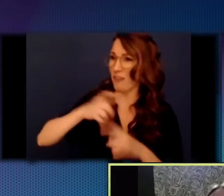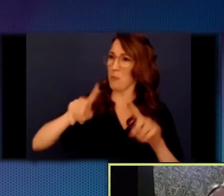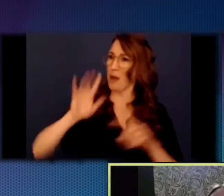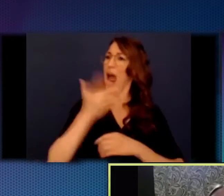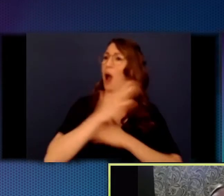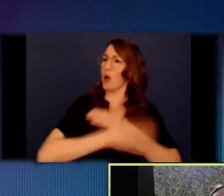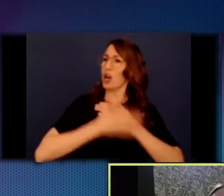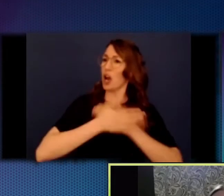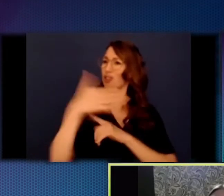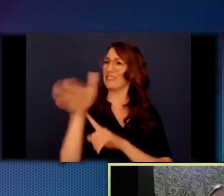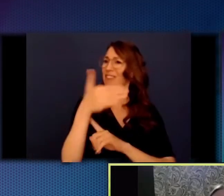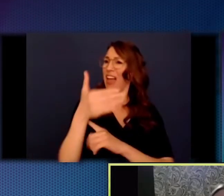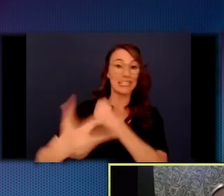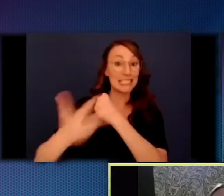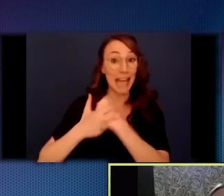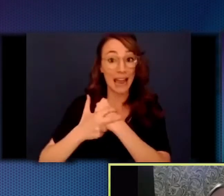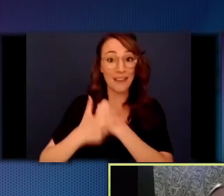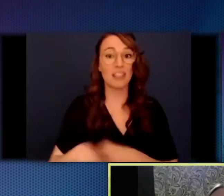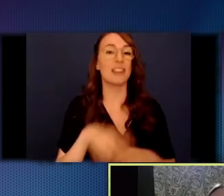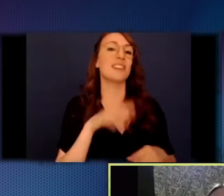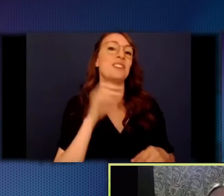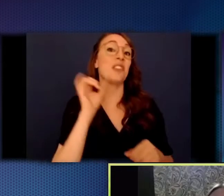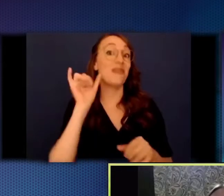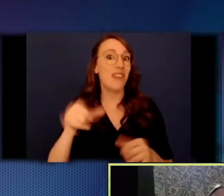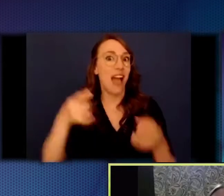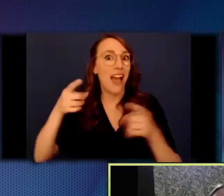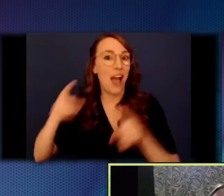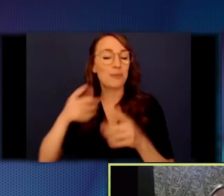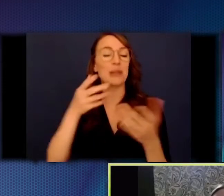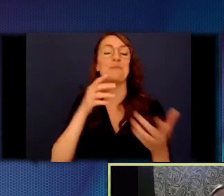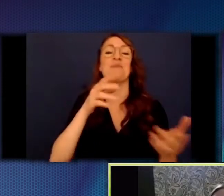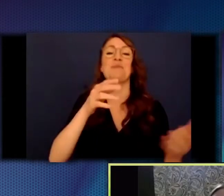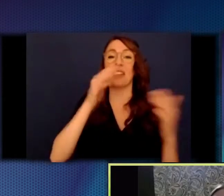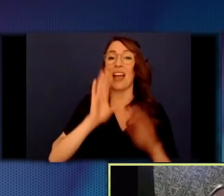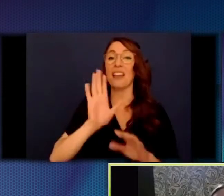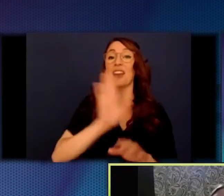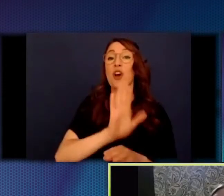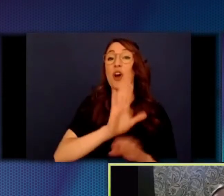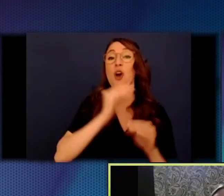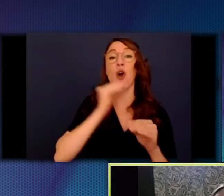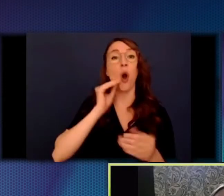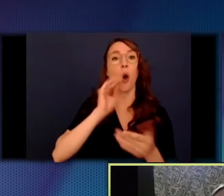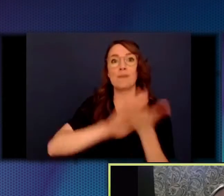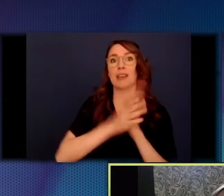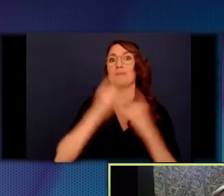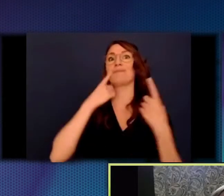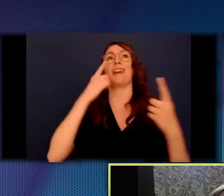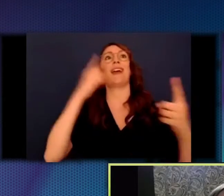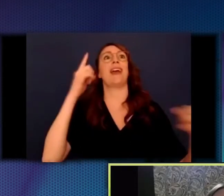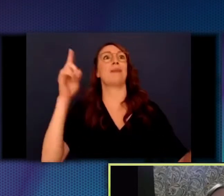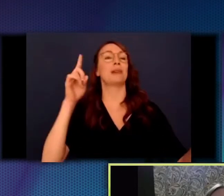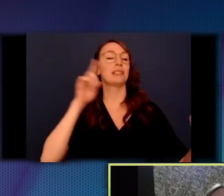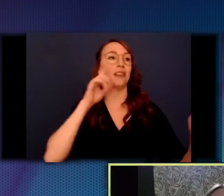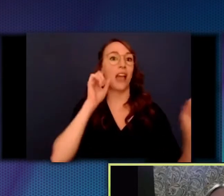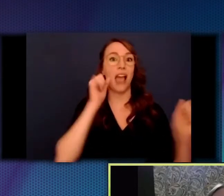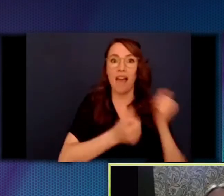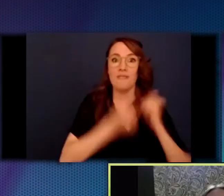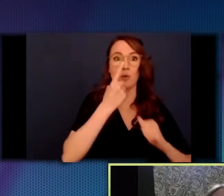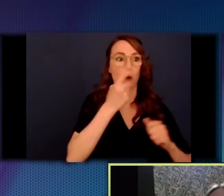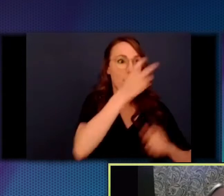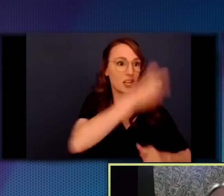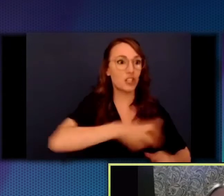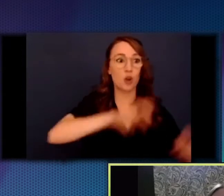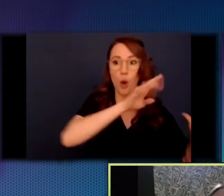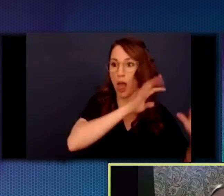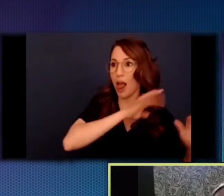folklore, and her home became an instant tourist destination in Frederick. People flocked to see the house where Dame Barbara supposedly waved her Union